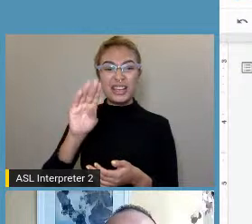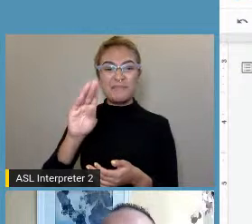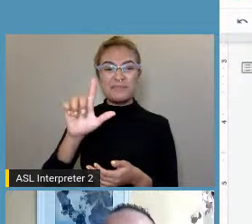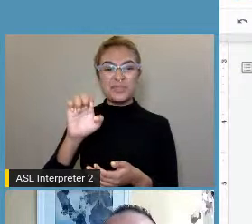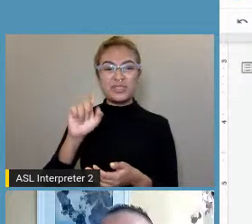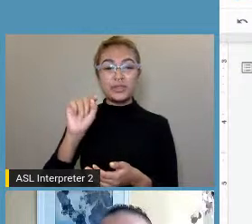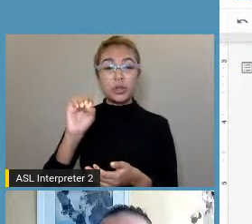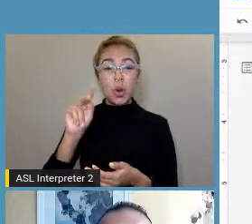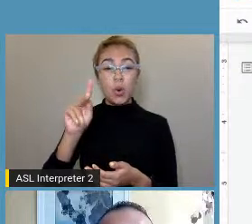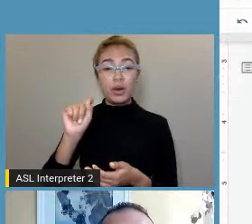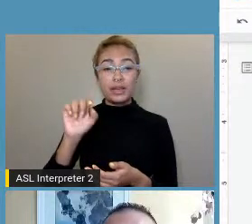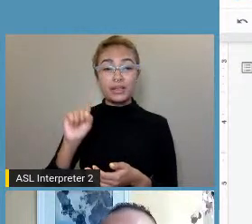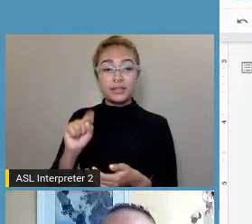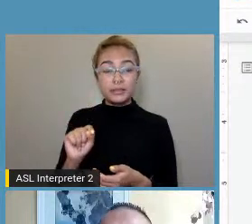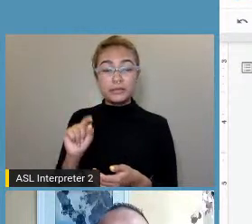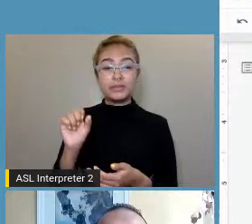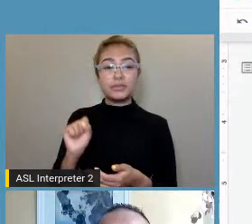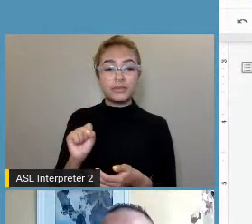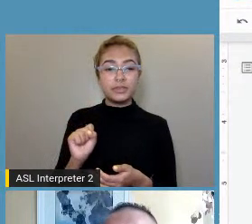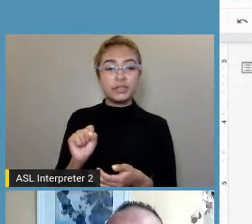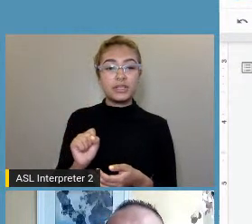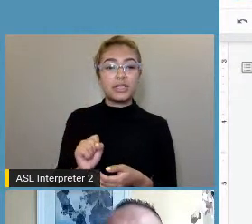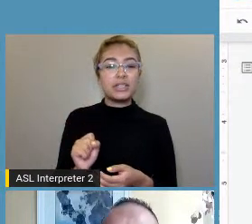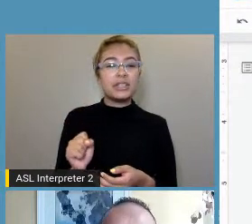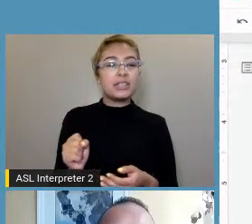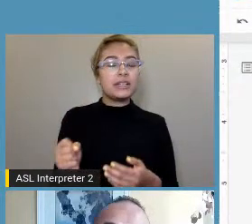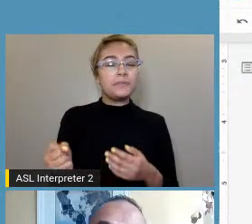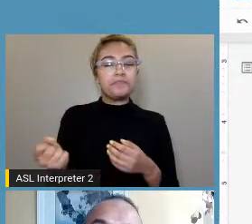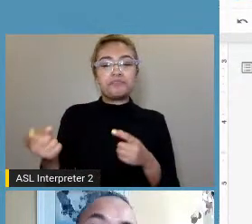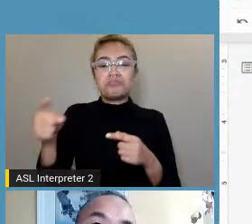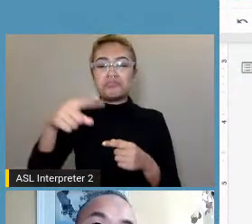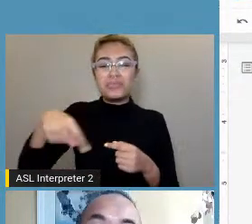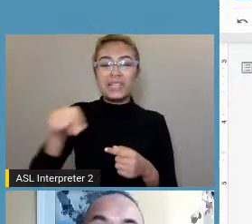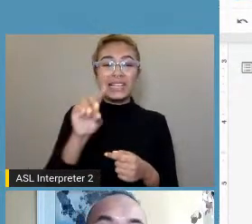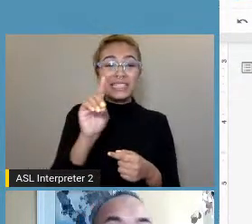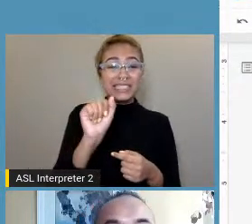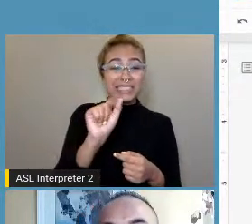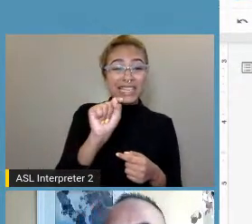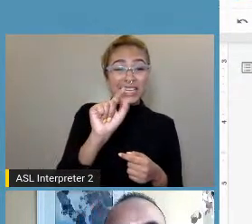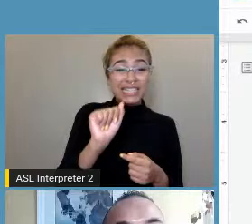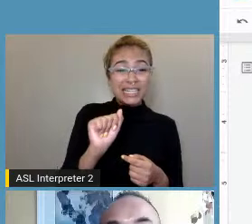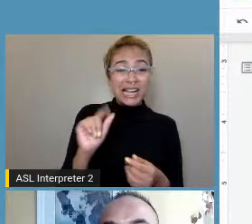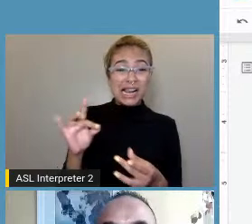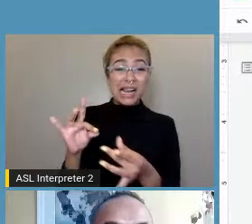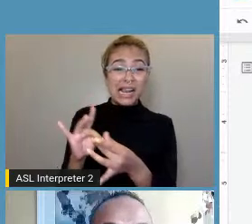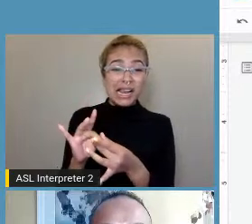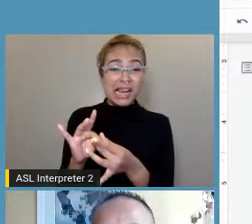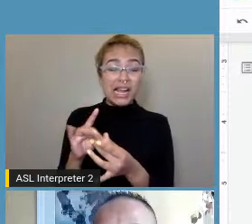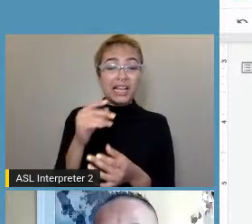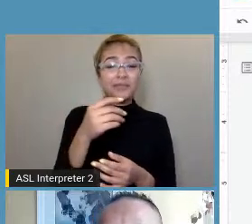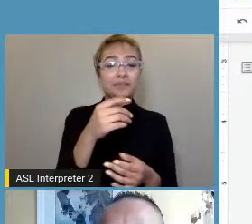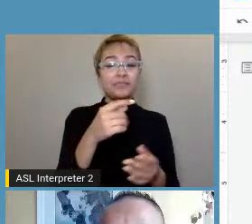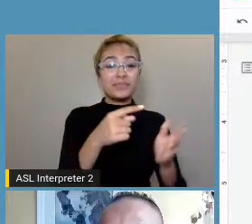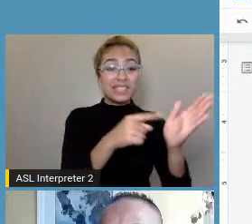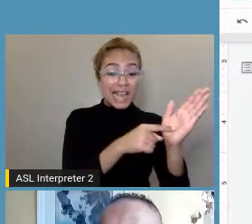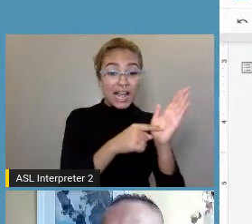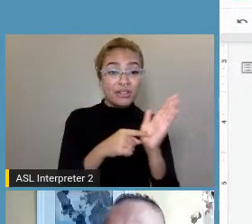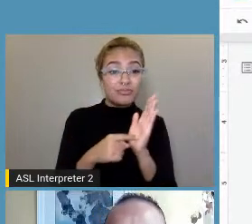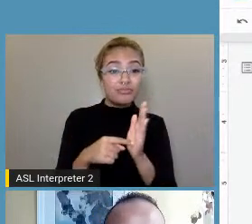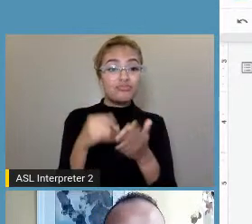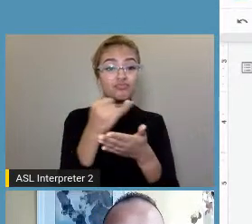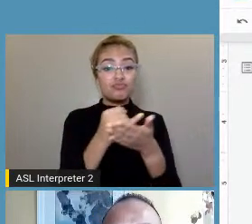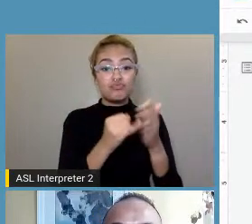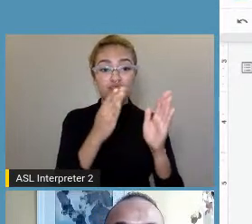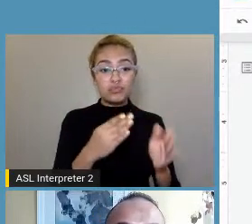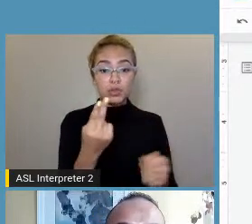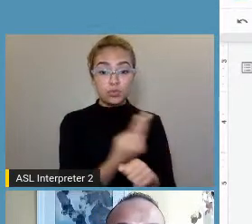a blockchain-based set of data that galleries and some artists have been using to